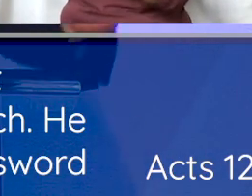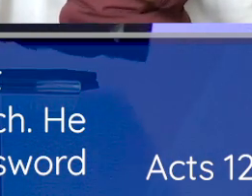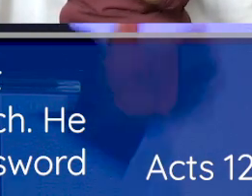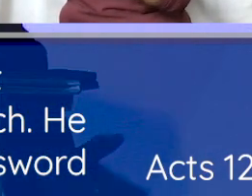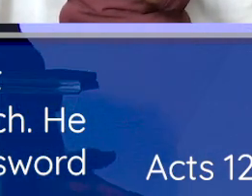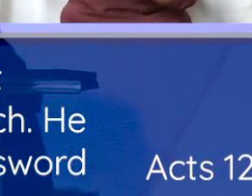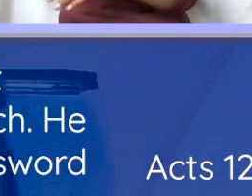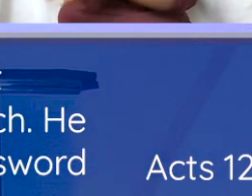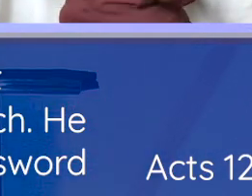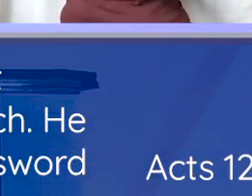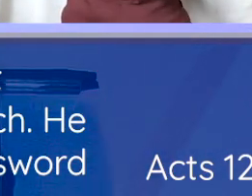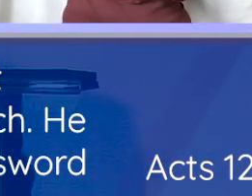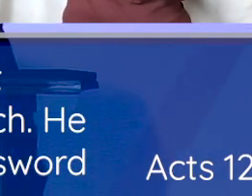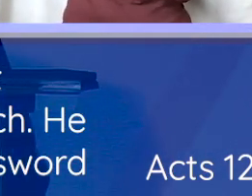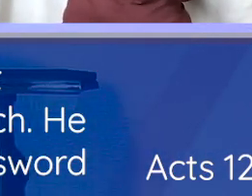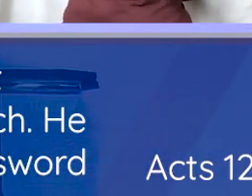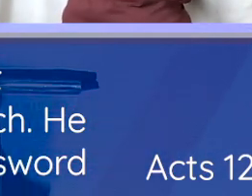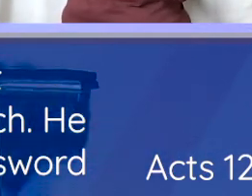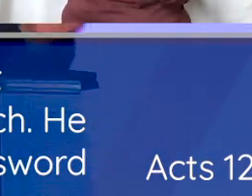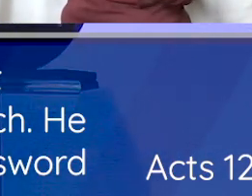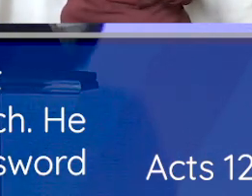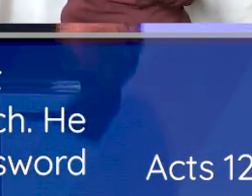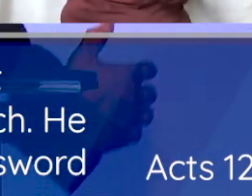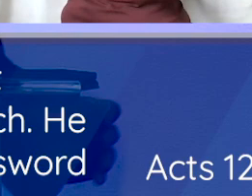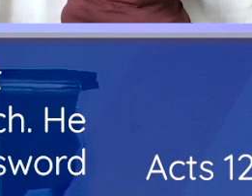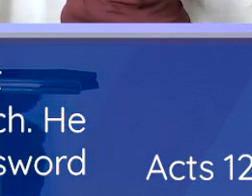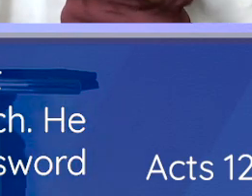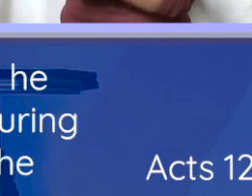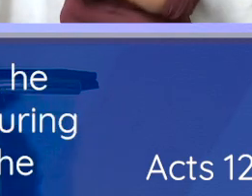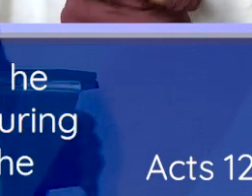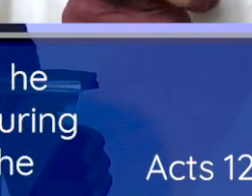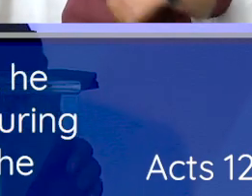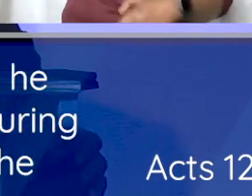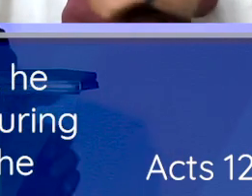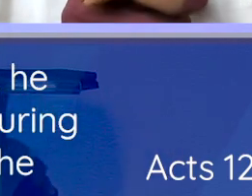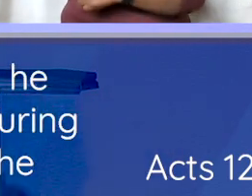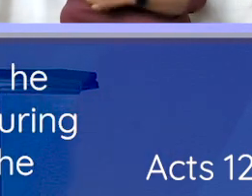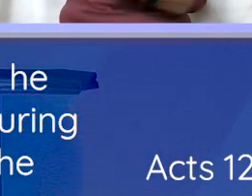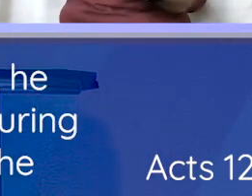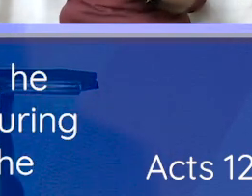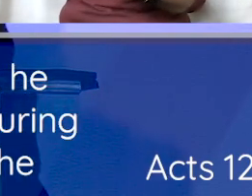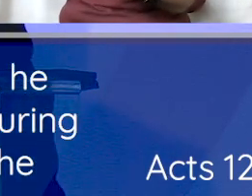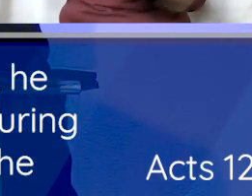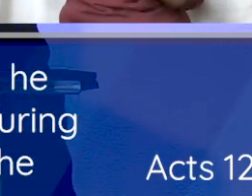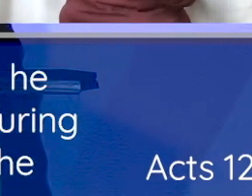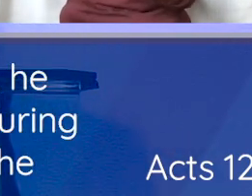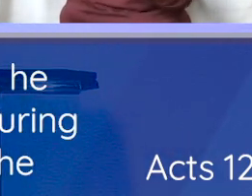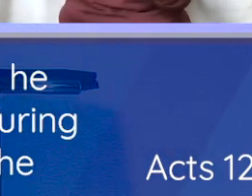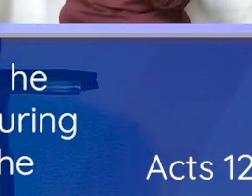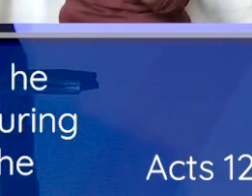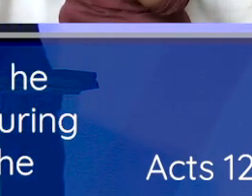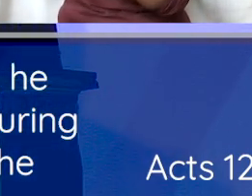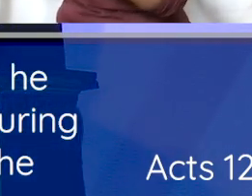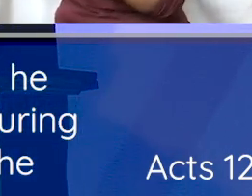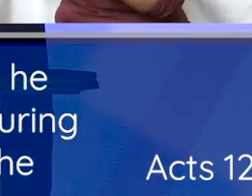brother of John, with the sword. That's what was happening. And when he saw that it pleased the Jews,